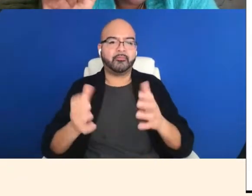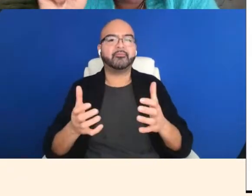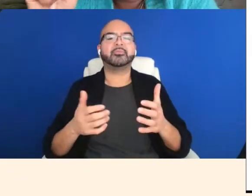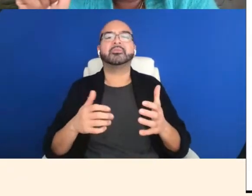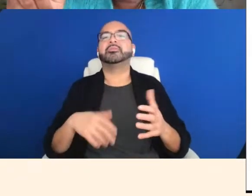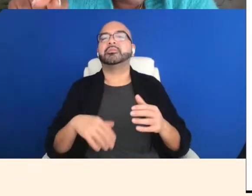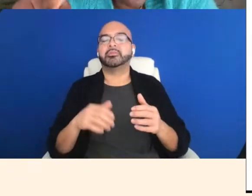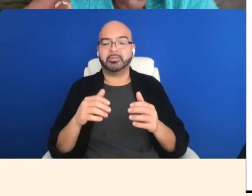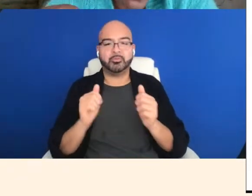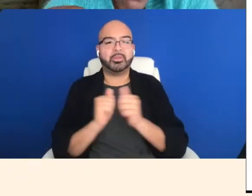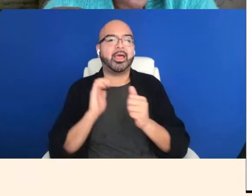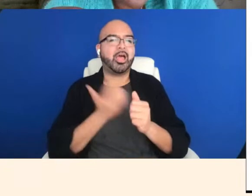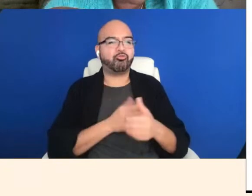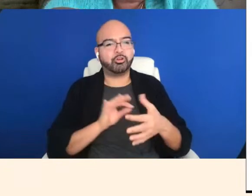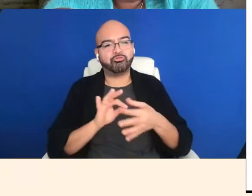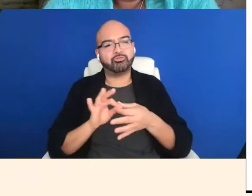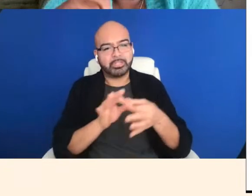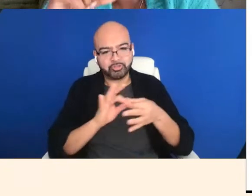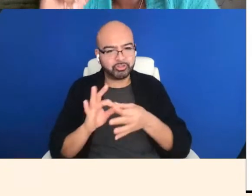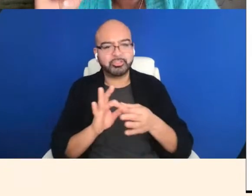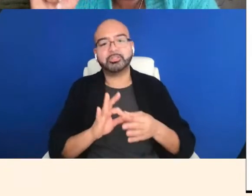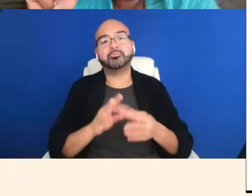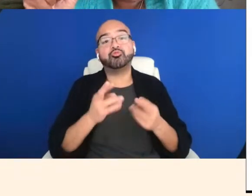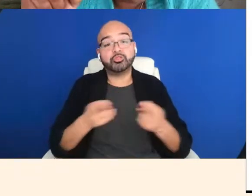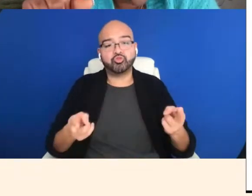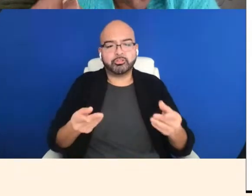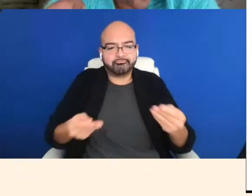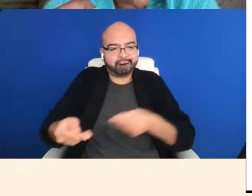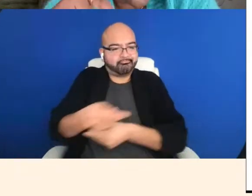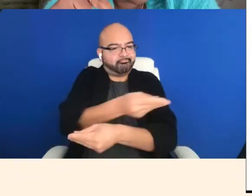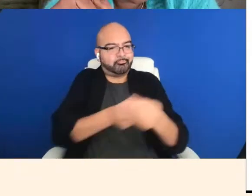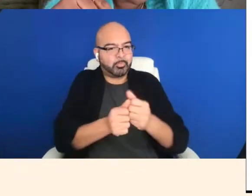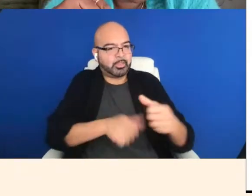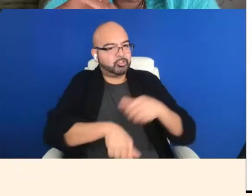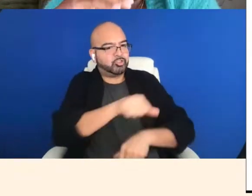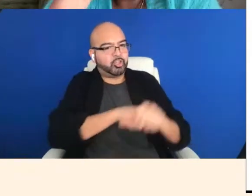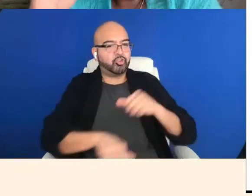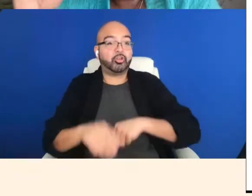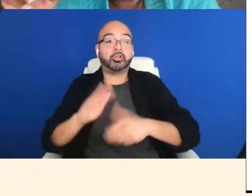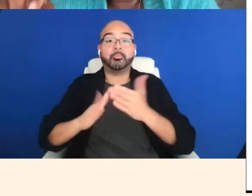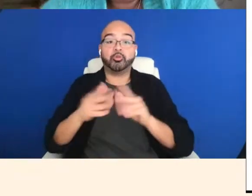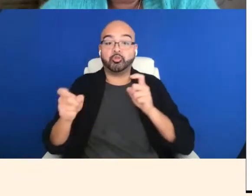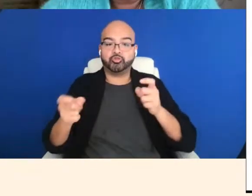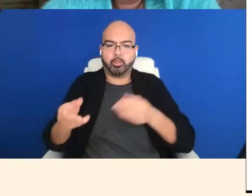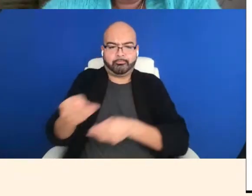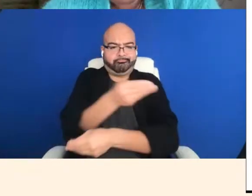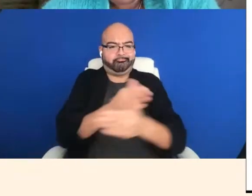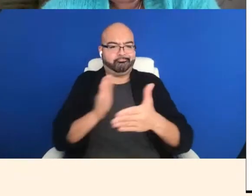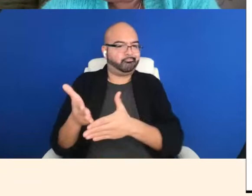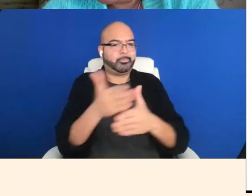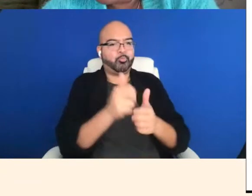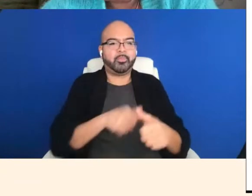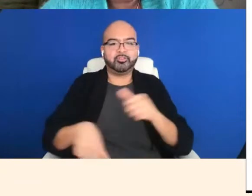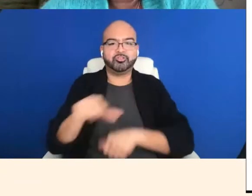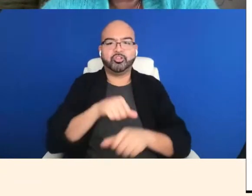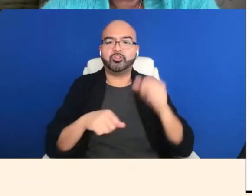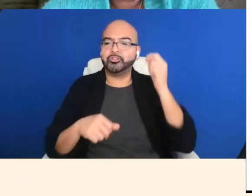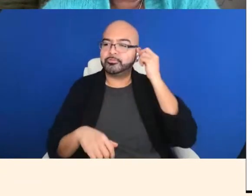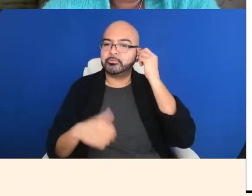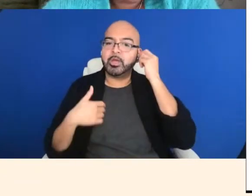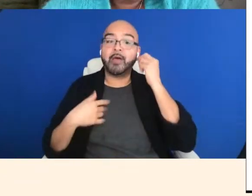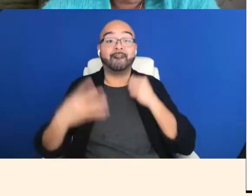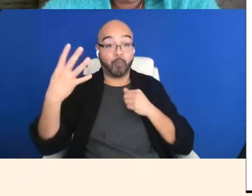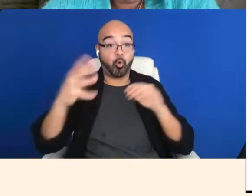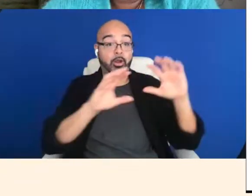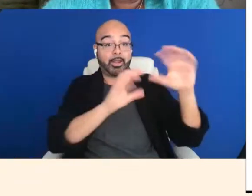between passing resources between one another, passing community control between one another. And our 4 categories of owners